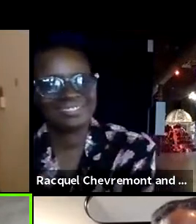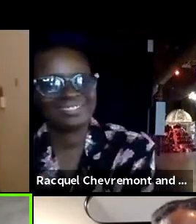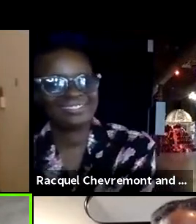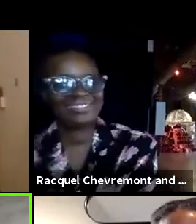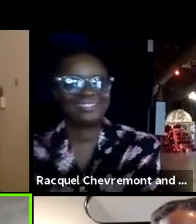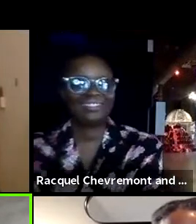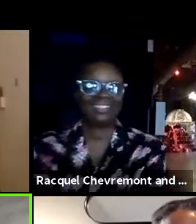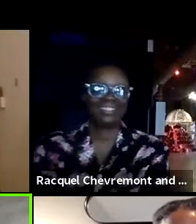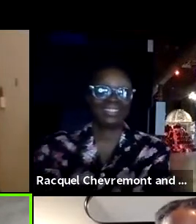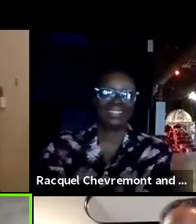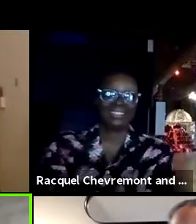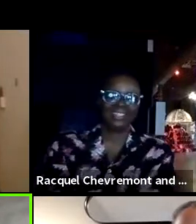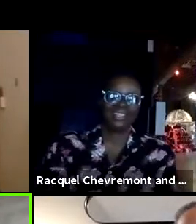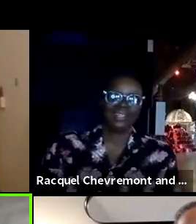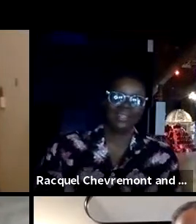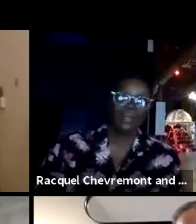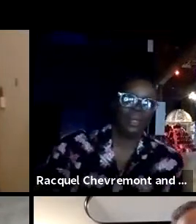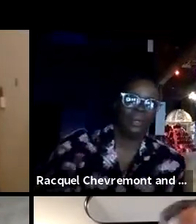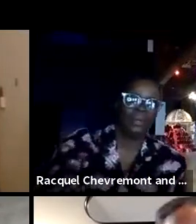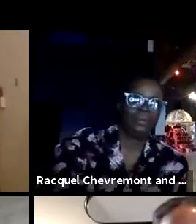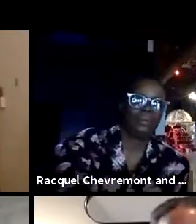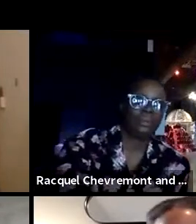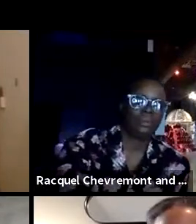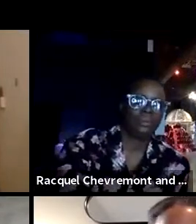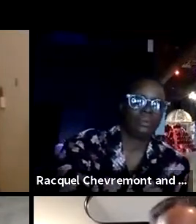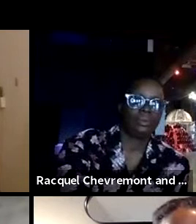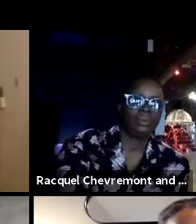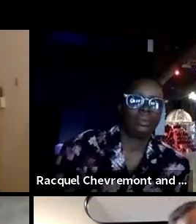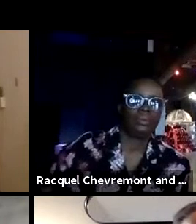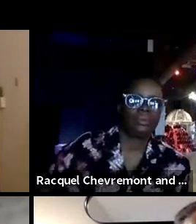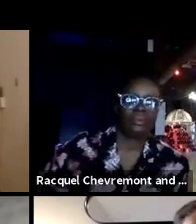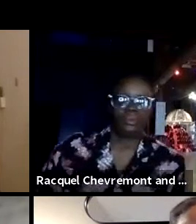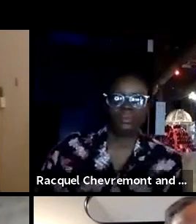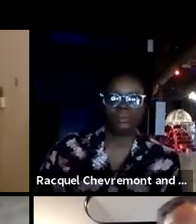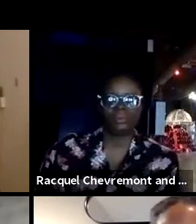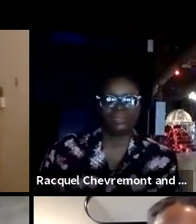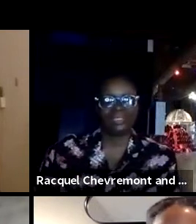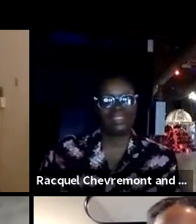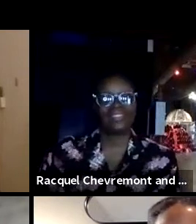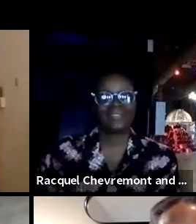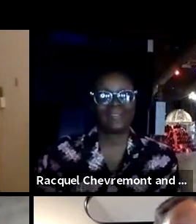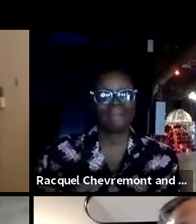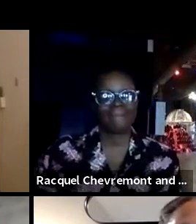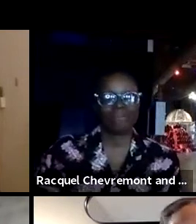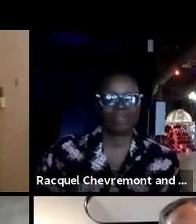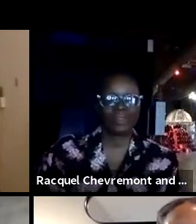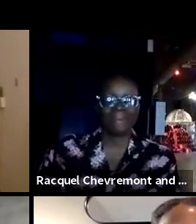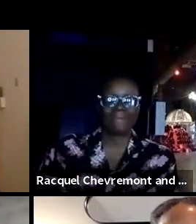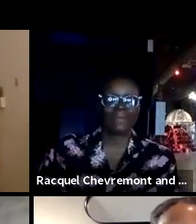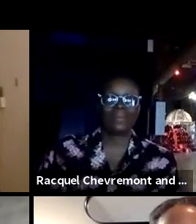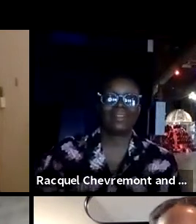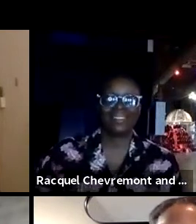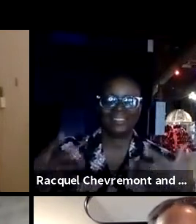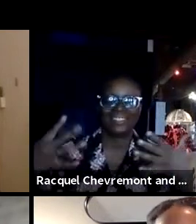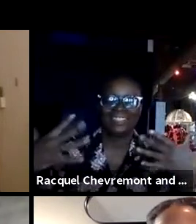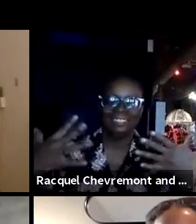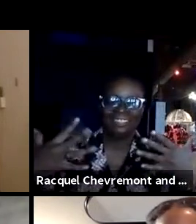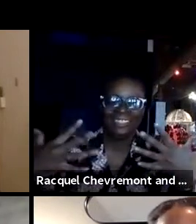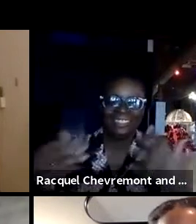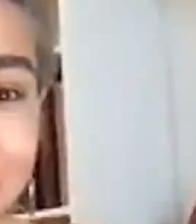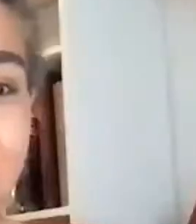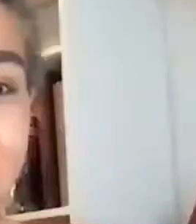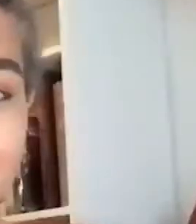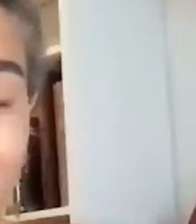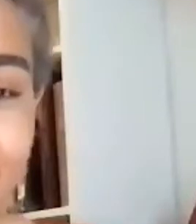Join us, Dayan, welcome. Hey, Thelma, thank you. Hi, everyone. Abigail, that last quote, I'm like literally shook,